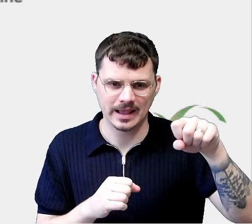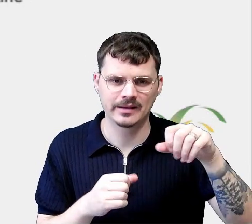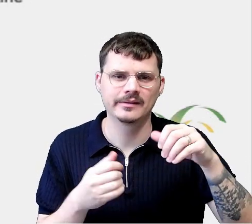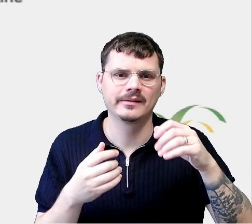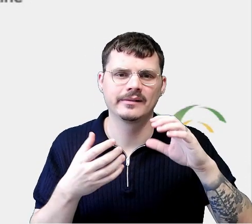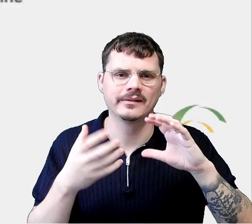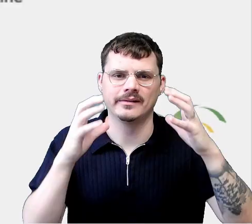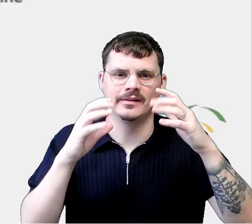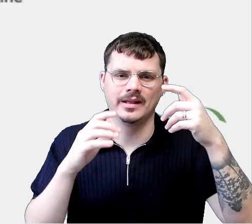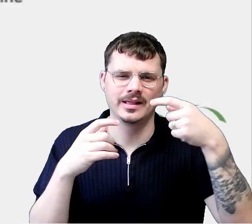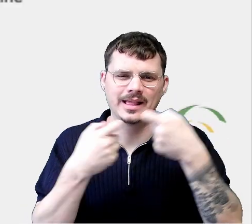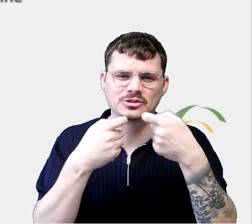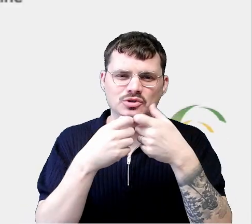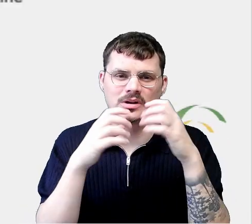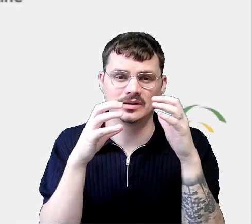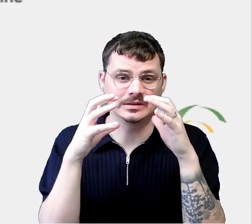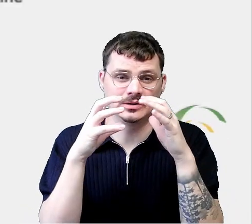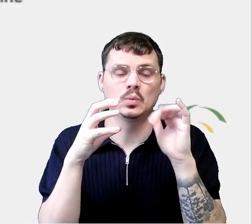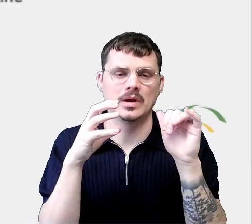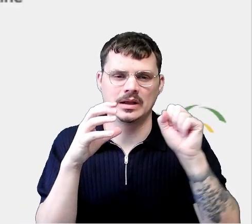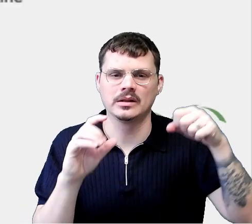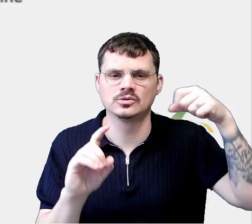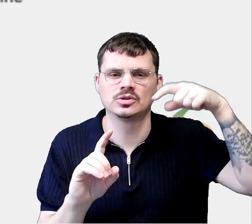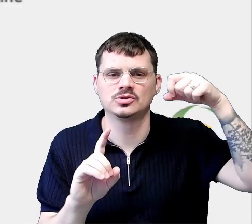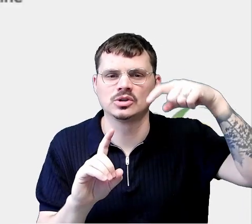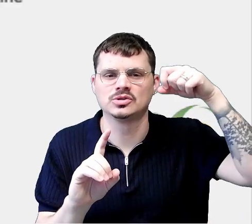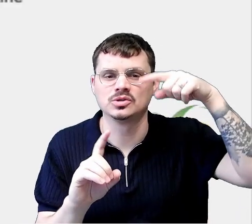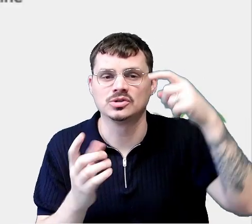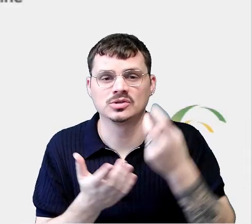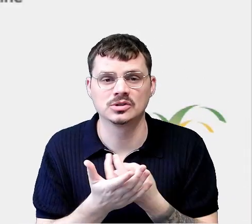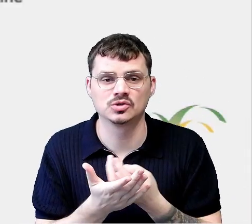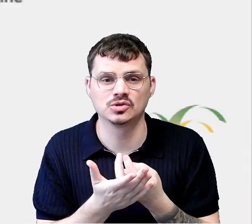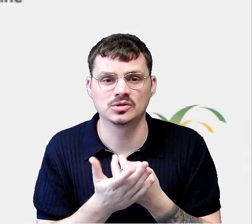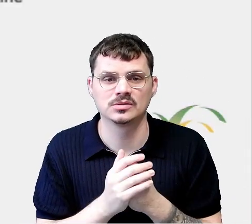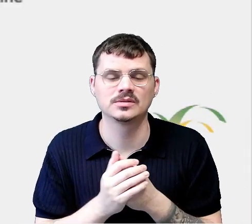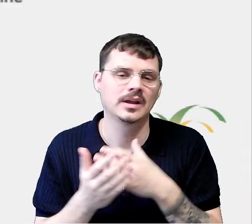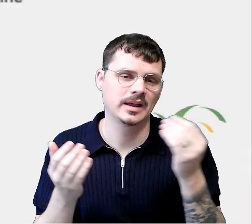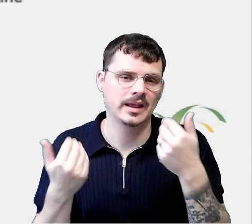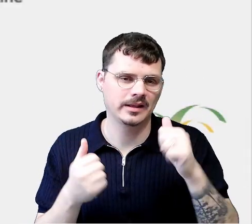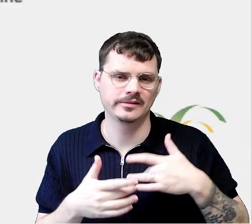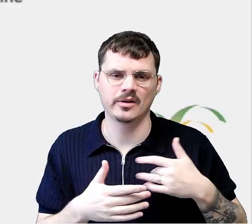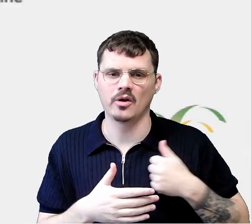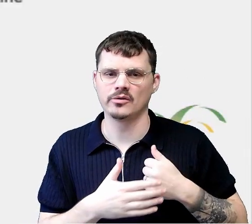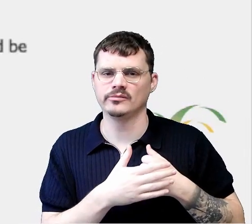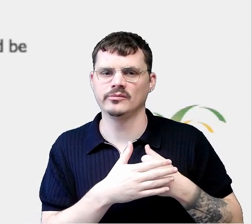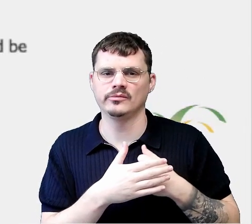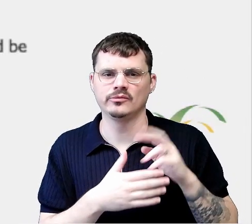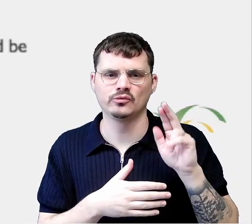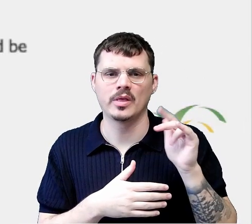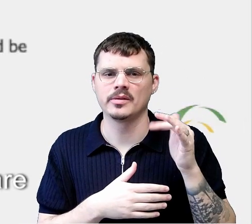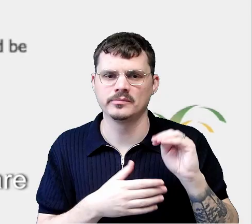electrical activity to the point where it can trigger seizures. And of course, cardiac rhythms.